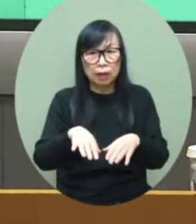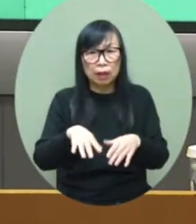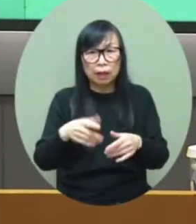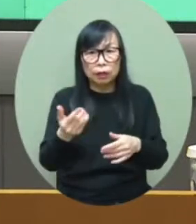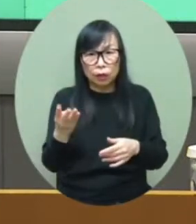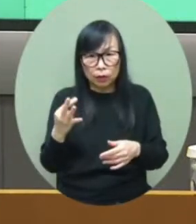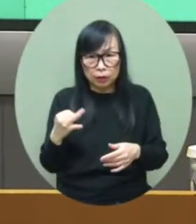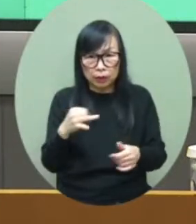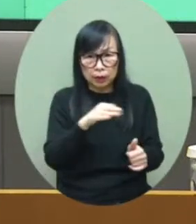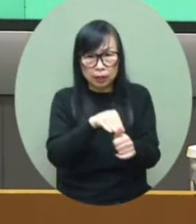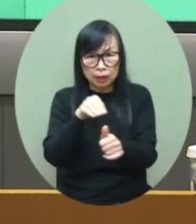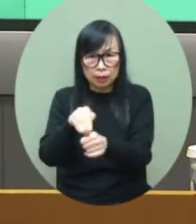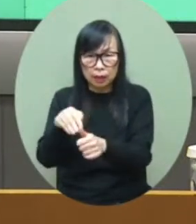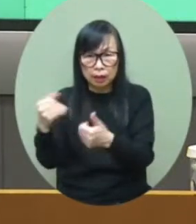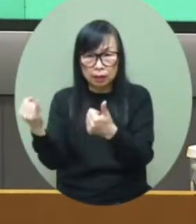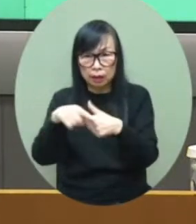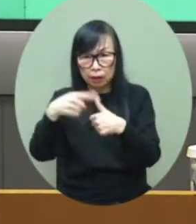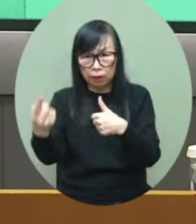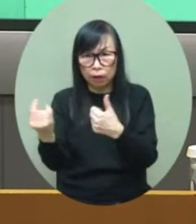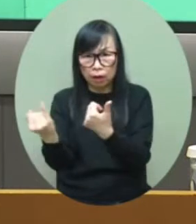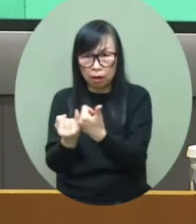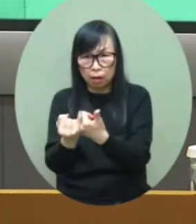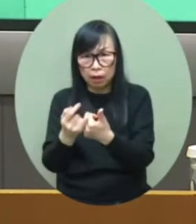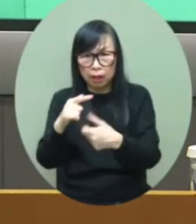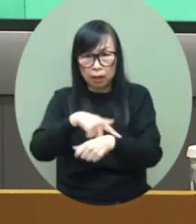In terms of